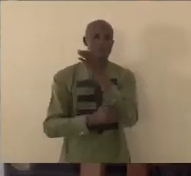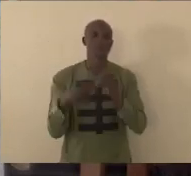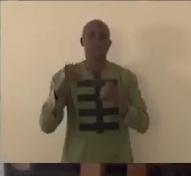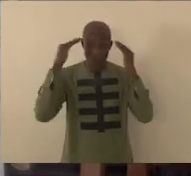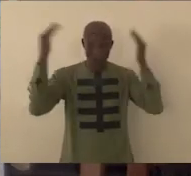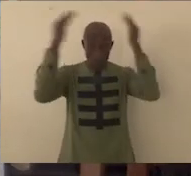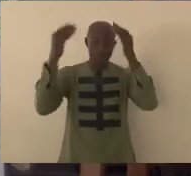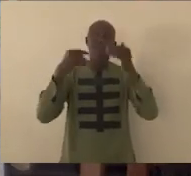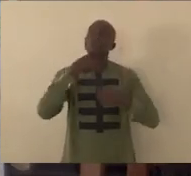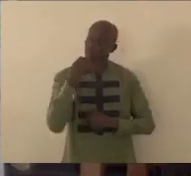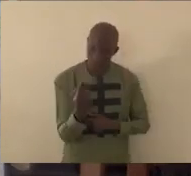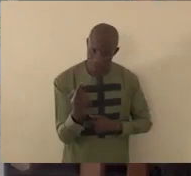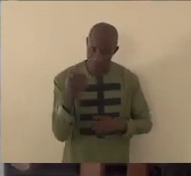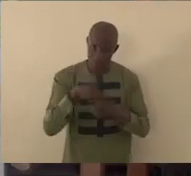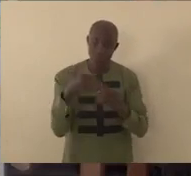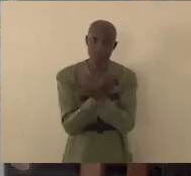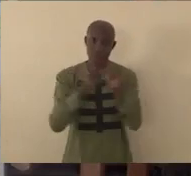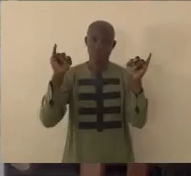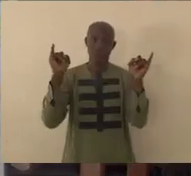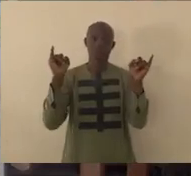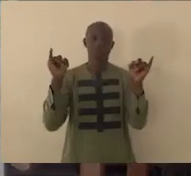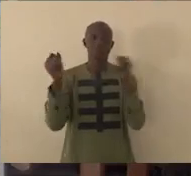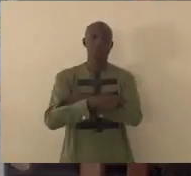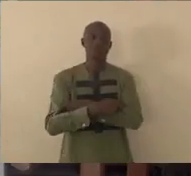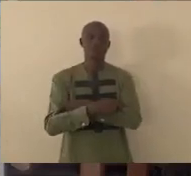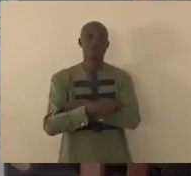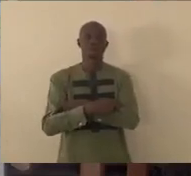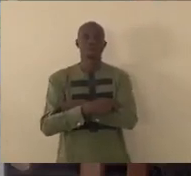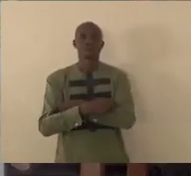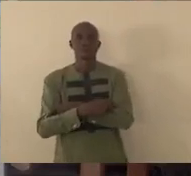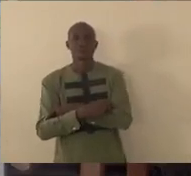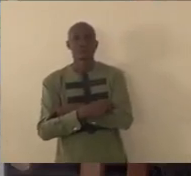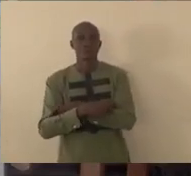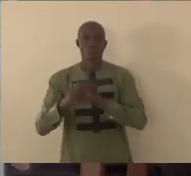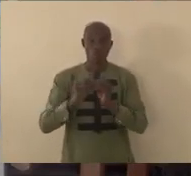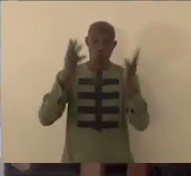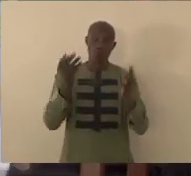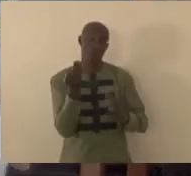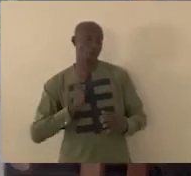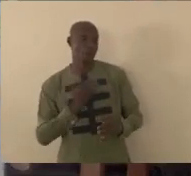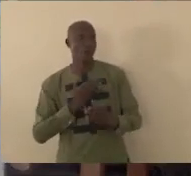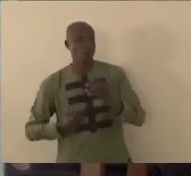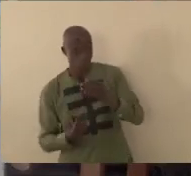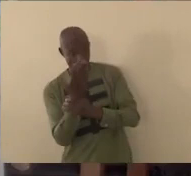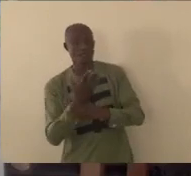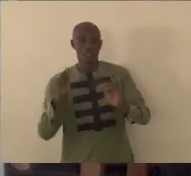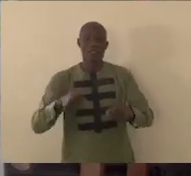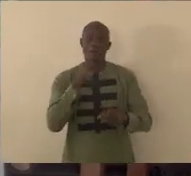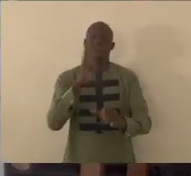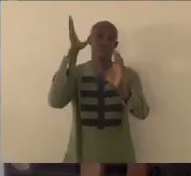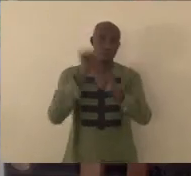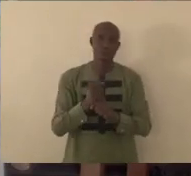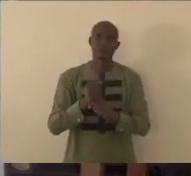bishop stated as follows in the Independence Day statement, quote, "Much of our progress can be